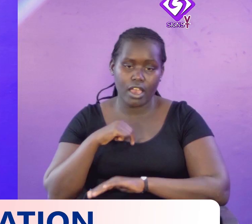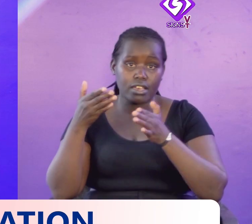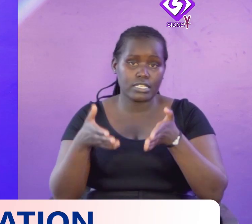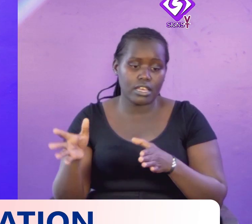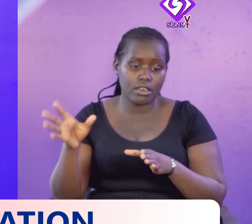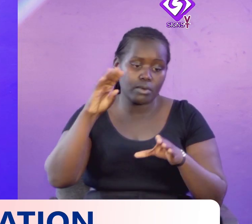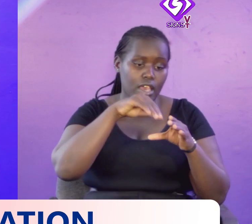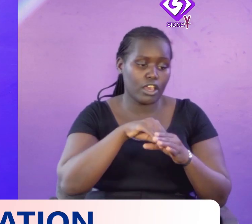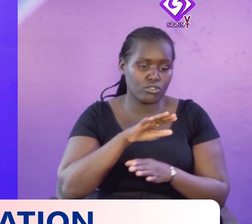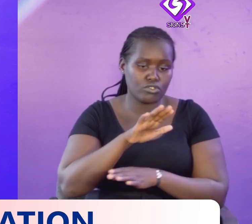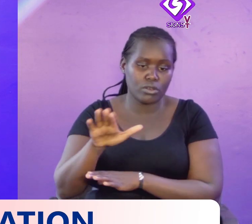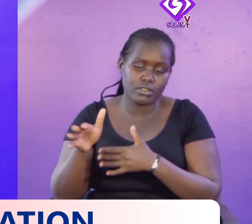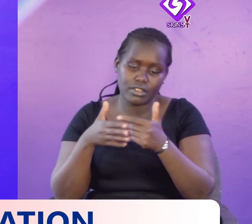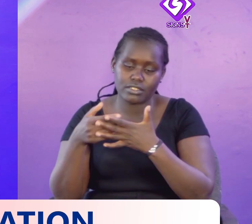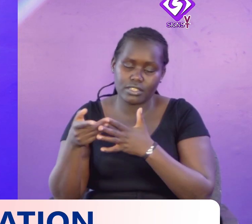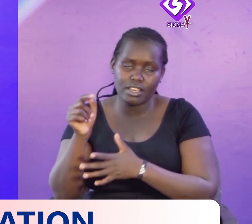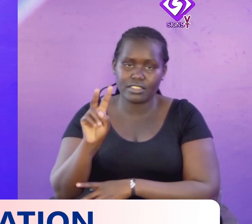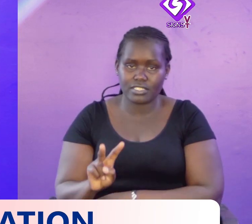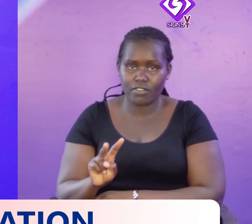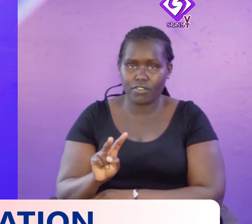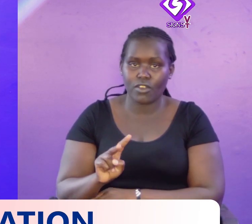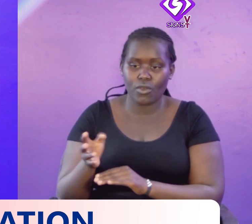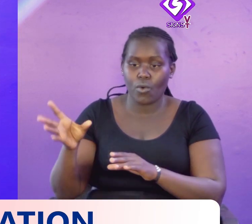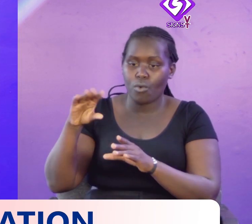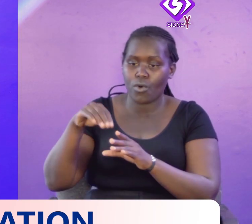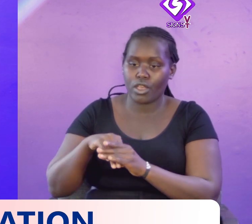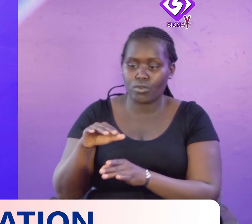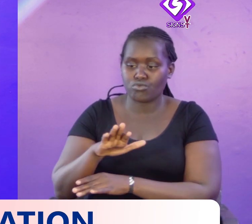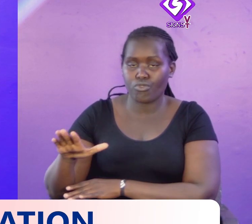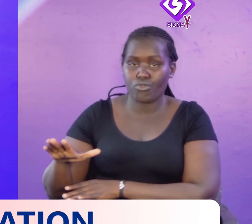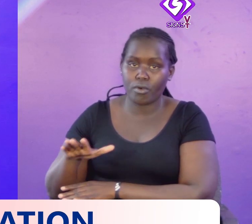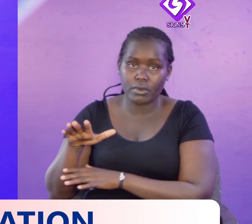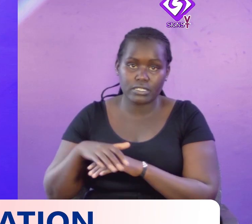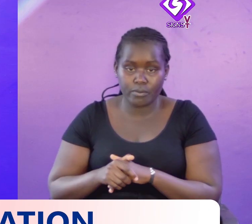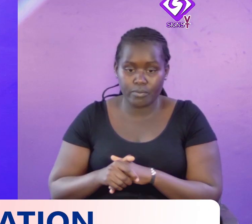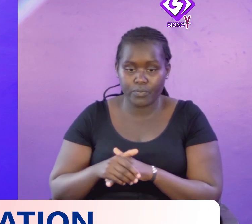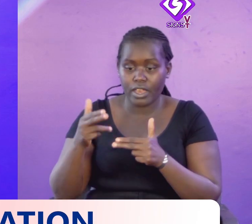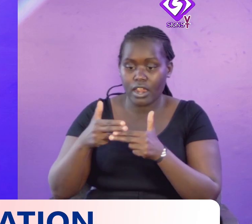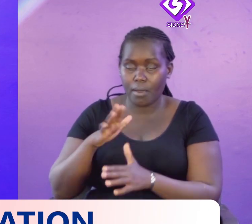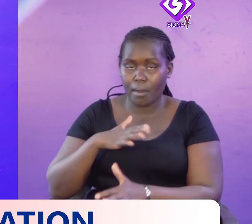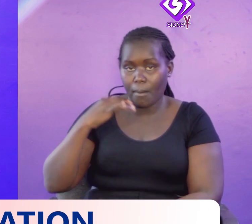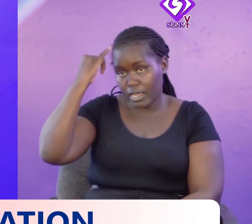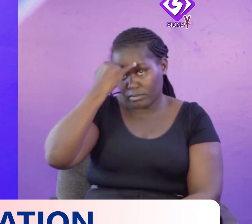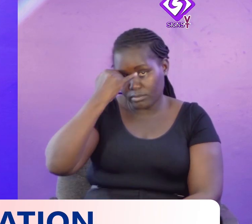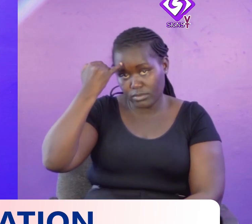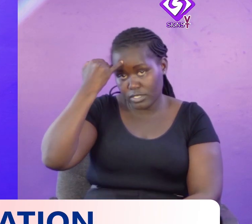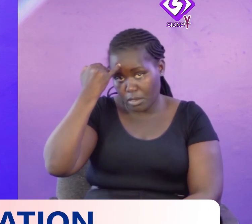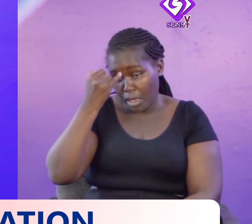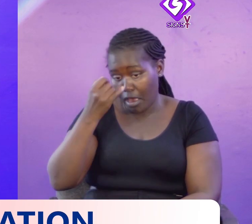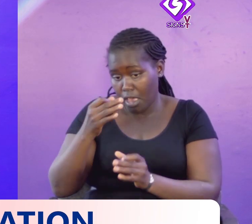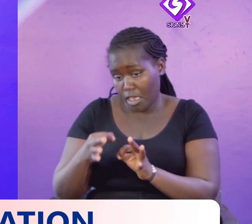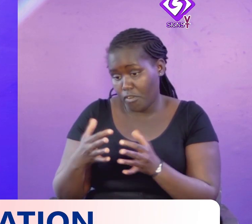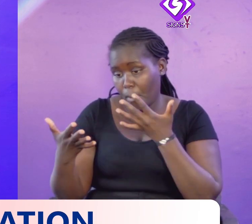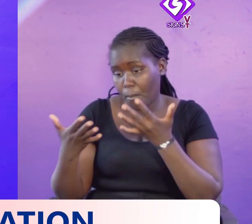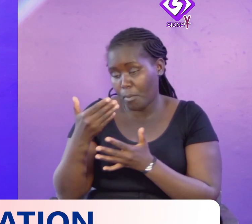inclusion platform. Science TV is your inclusion platform. My name is Jonah Simba, just in case you didn't know. We are